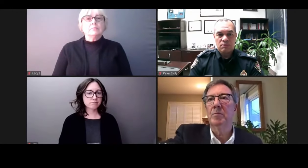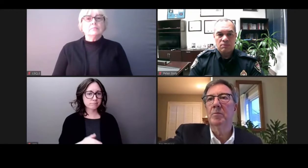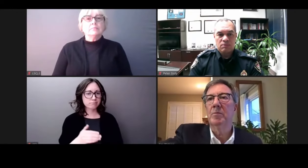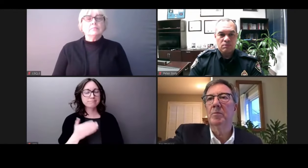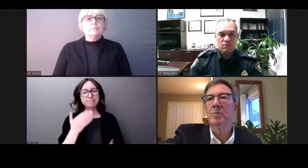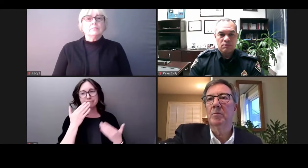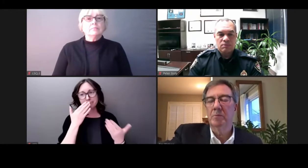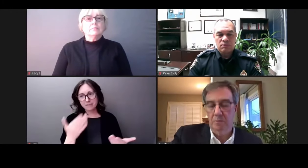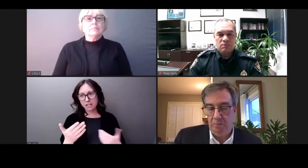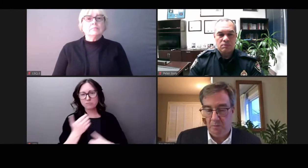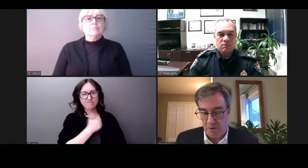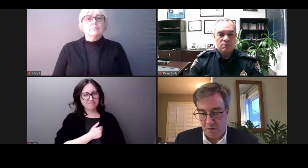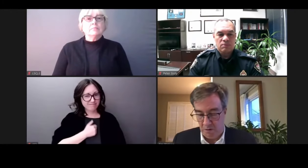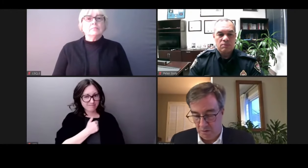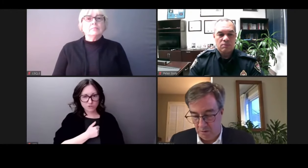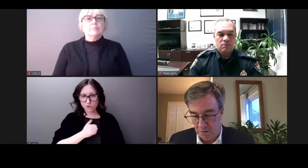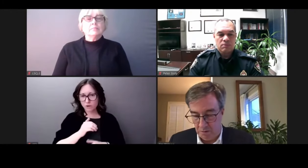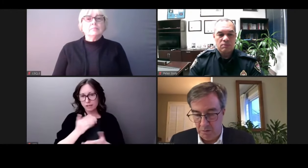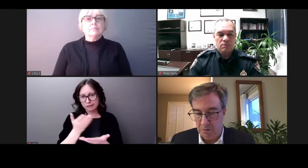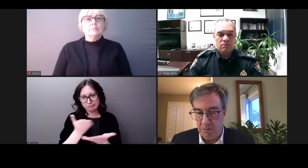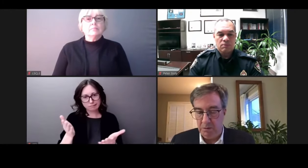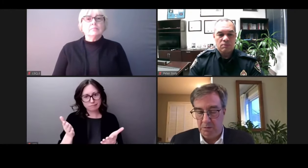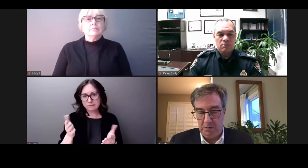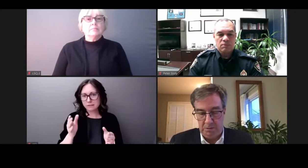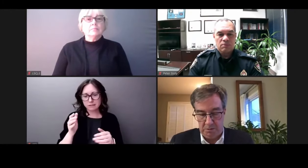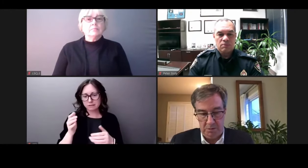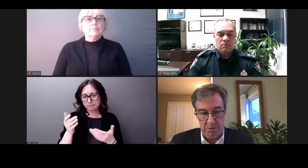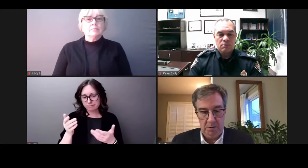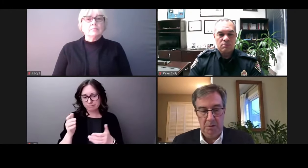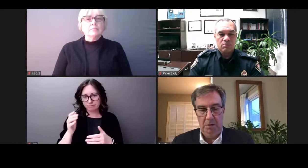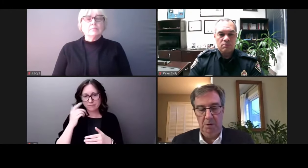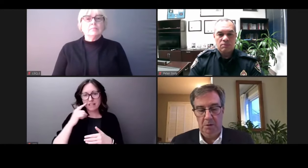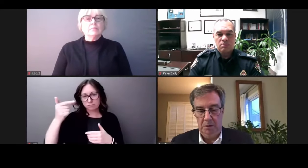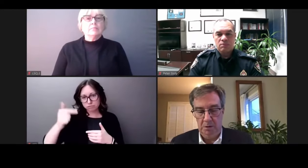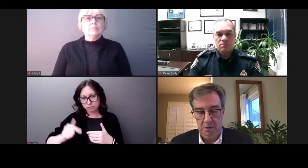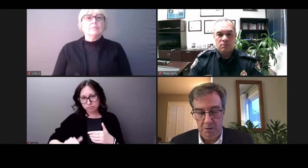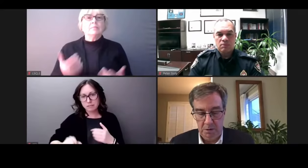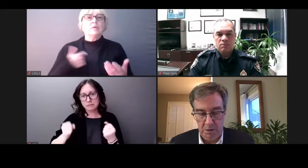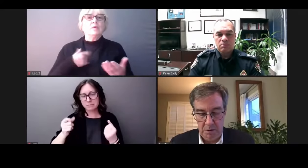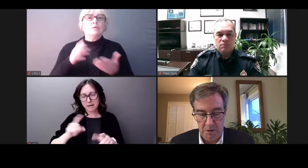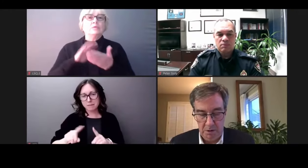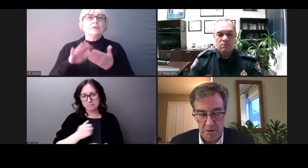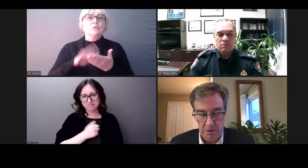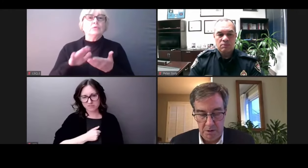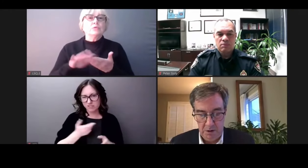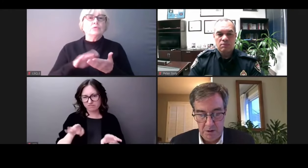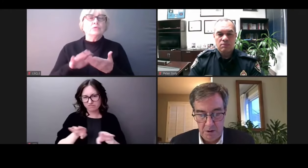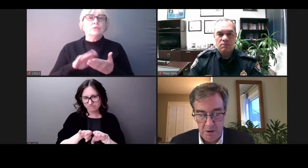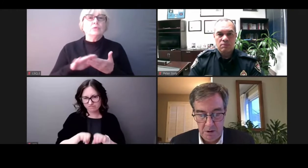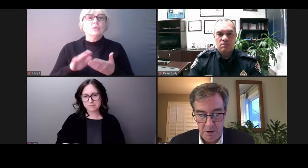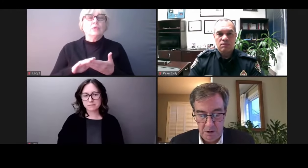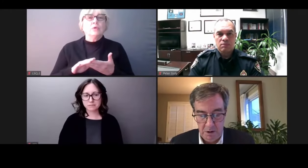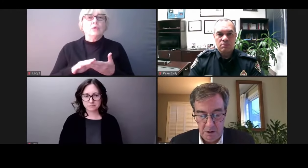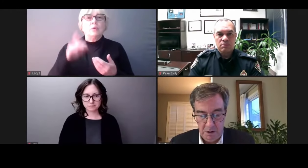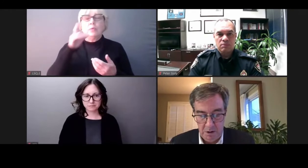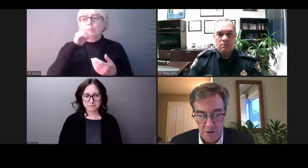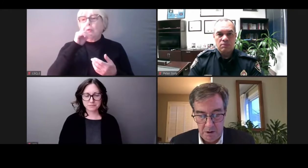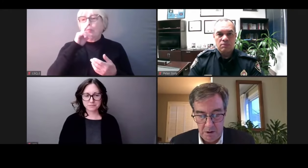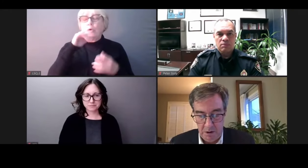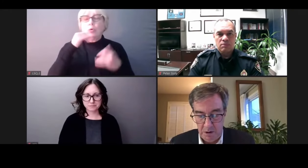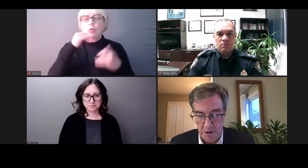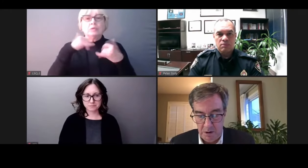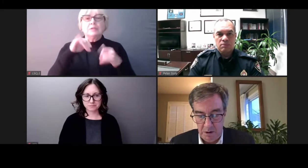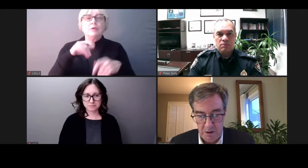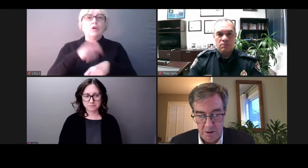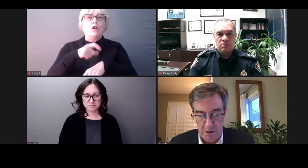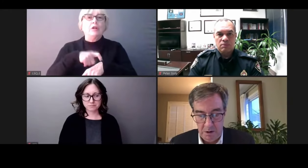we apologize to the media we have not been able to get to. Alors, on s'excuse aux médias auxquels on n'a pas pu avoir le temps. De